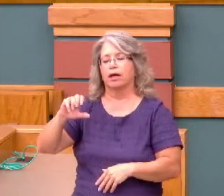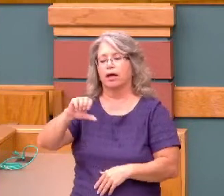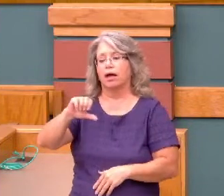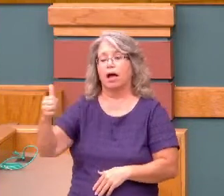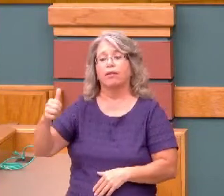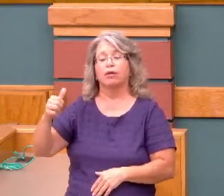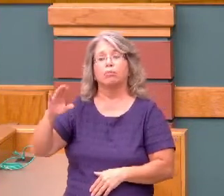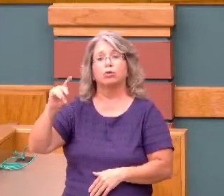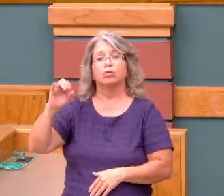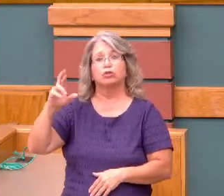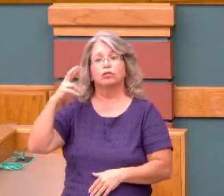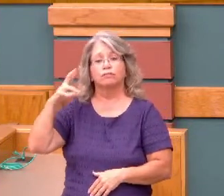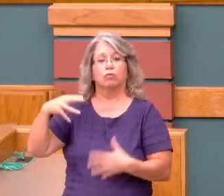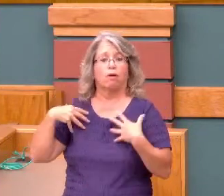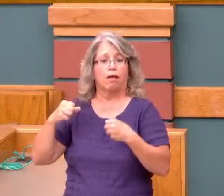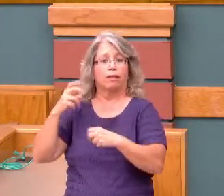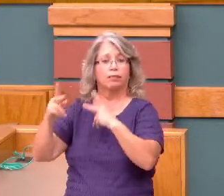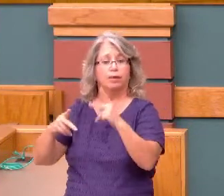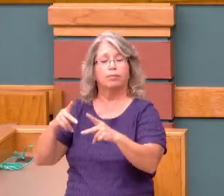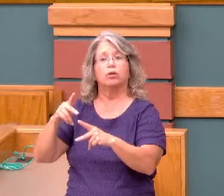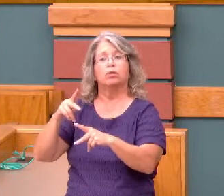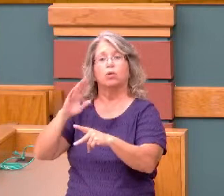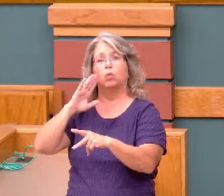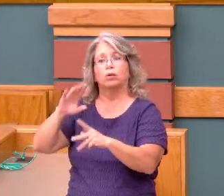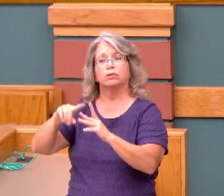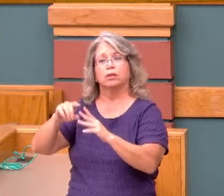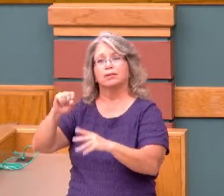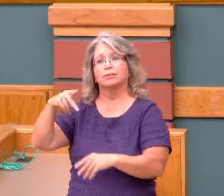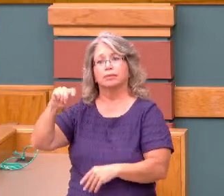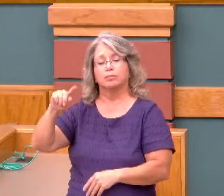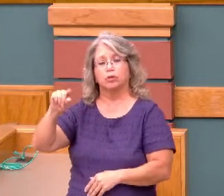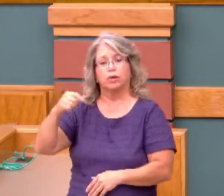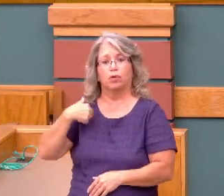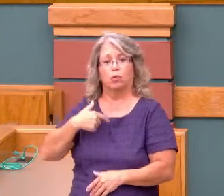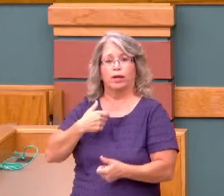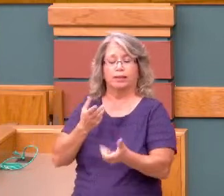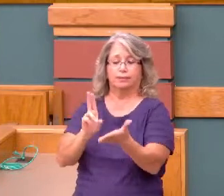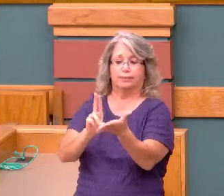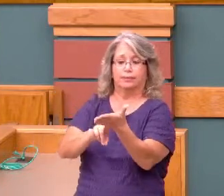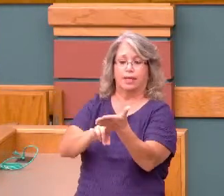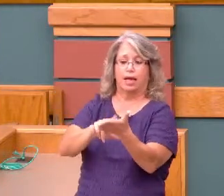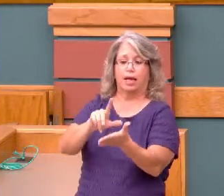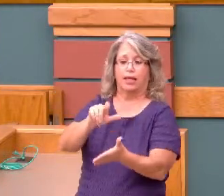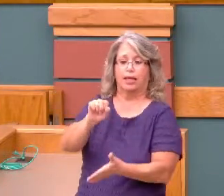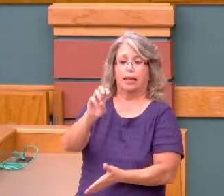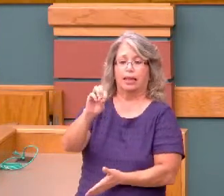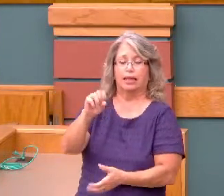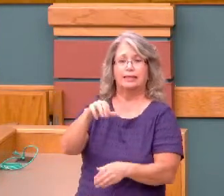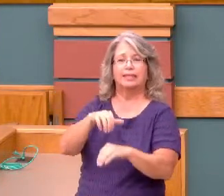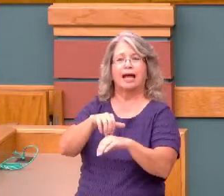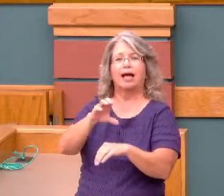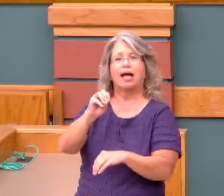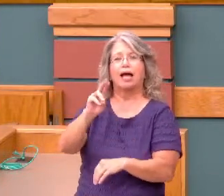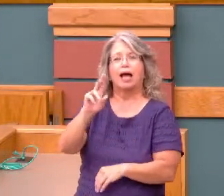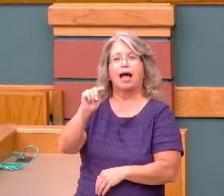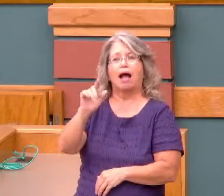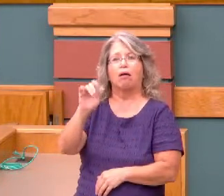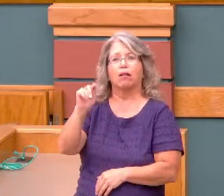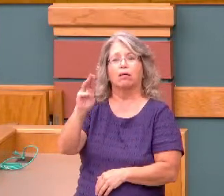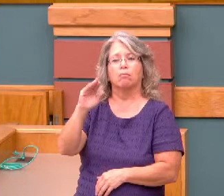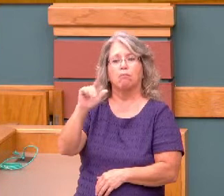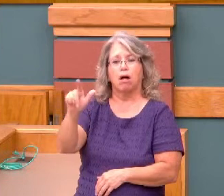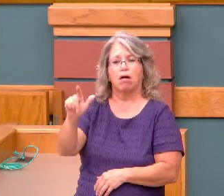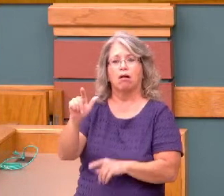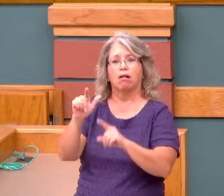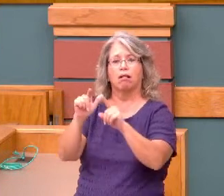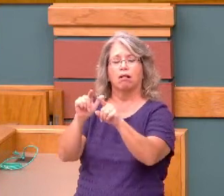out a new lease at the outlet malls at Richard Borchard Fairgrounds. Remember that the state-run infusion centers at